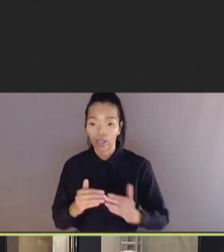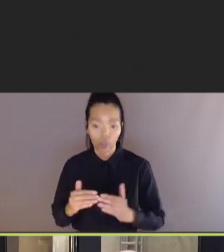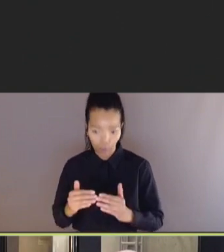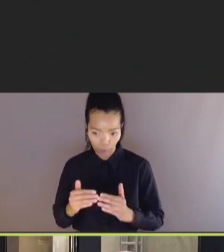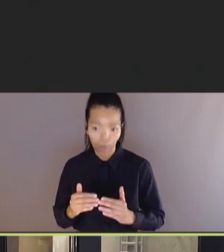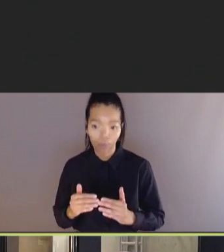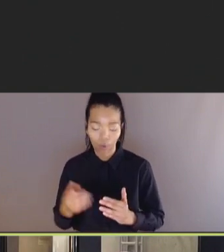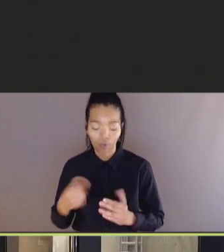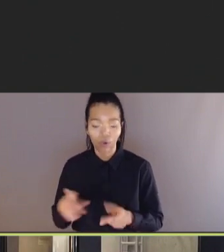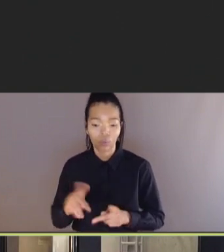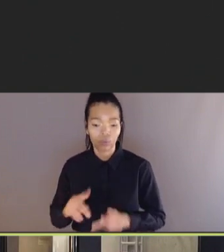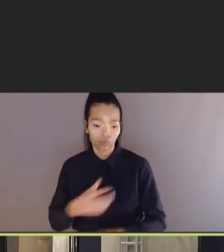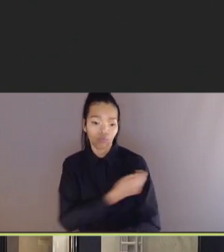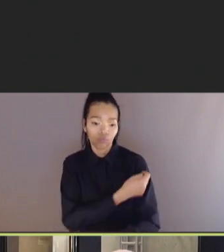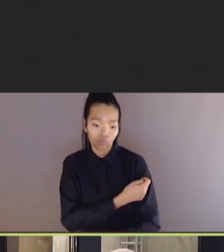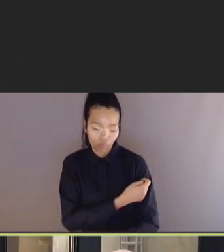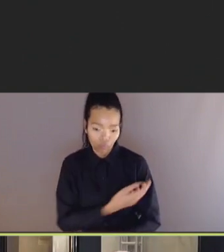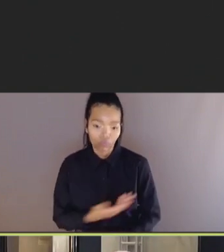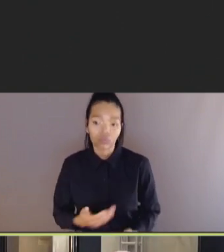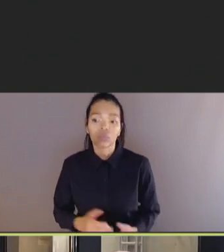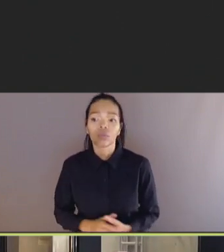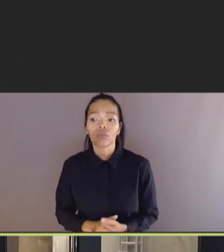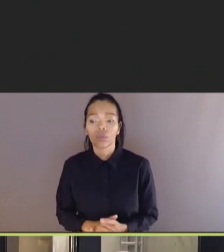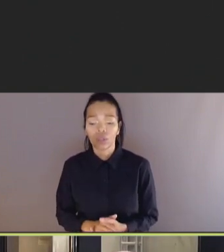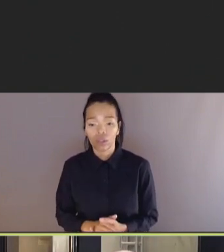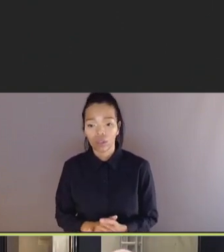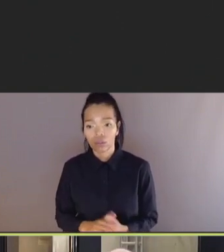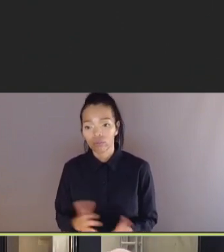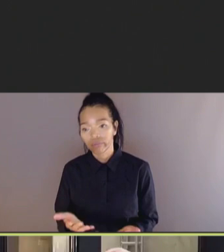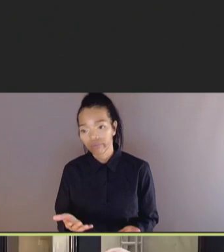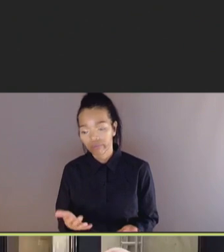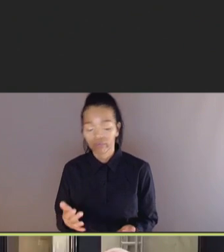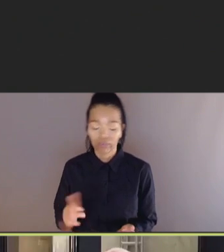an alternative statement or goal.